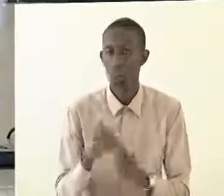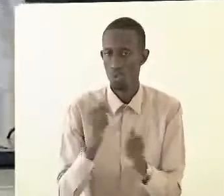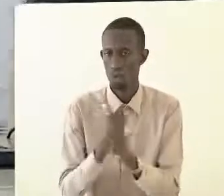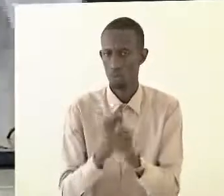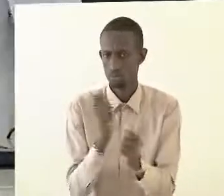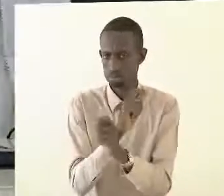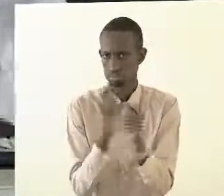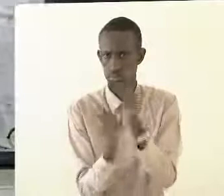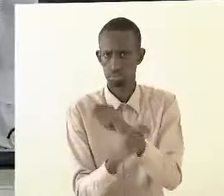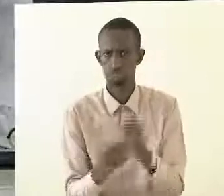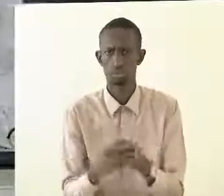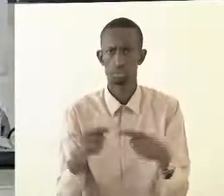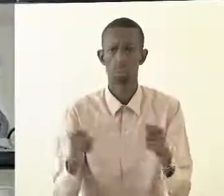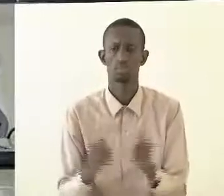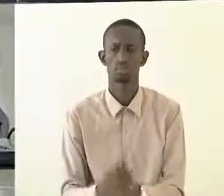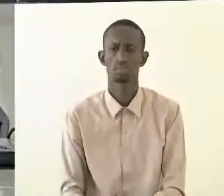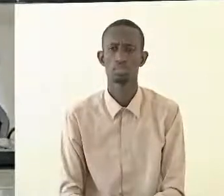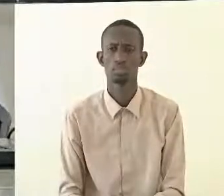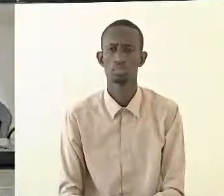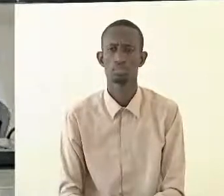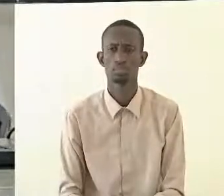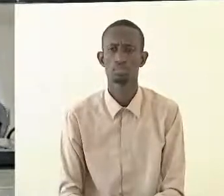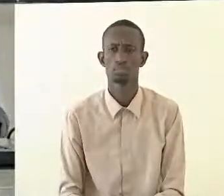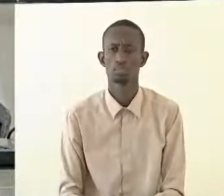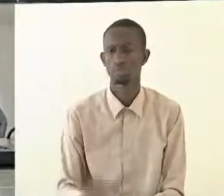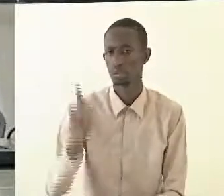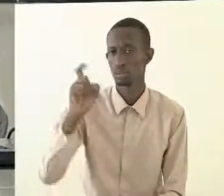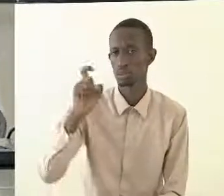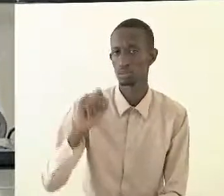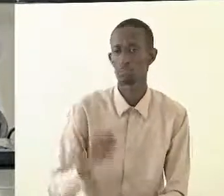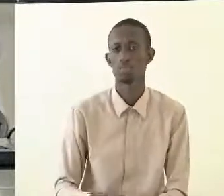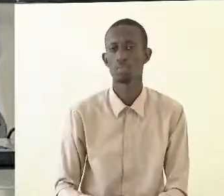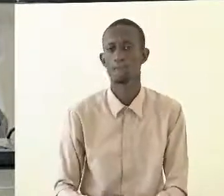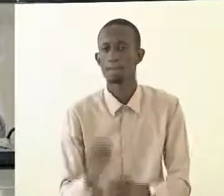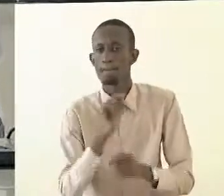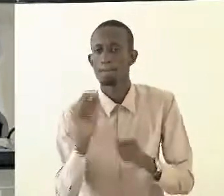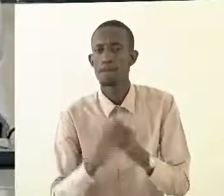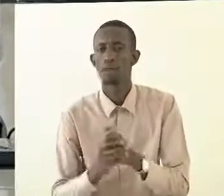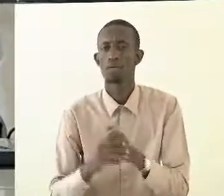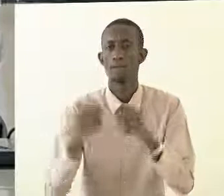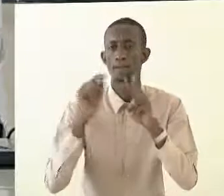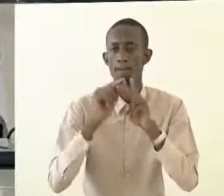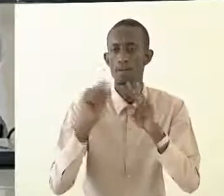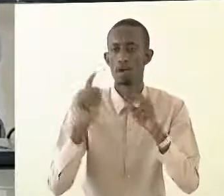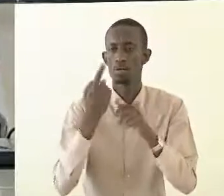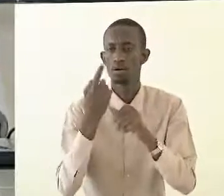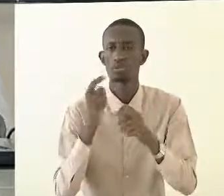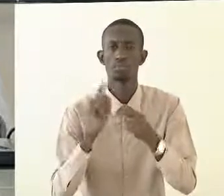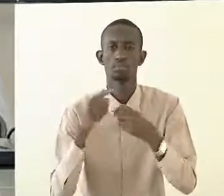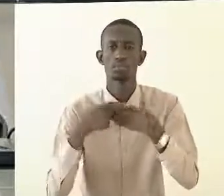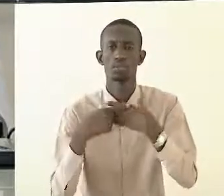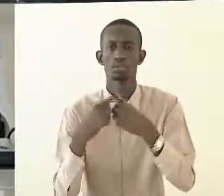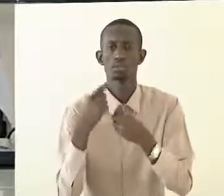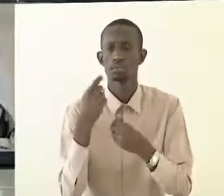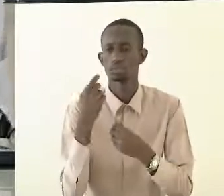both sides, you'll be having dx divided by square root of 1 minus x squared,